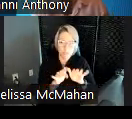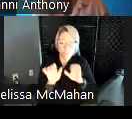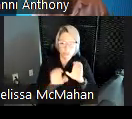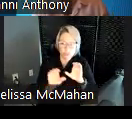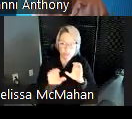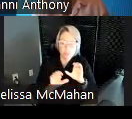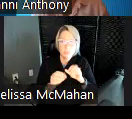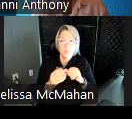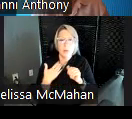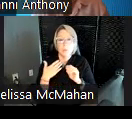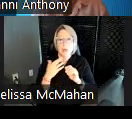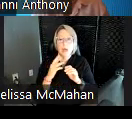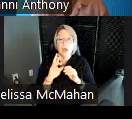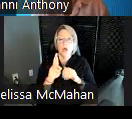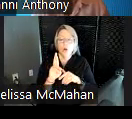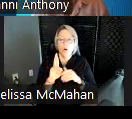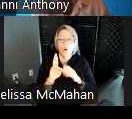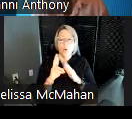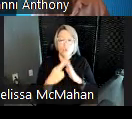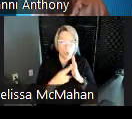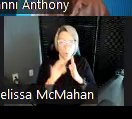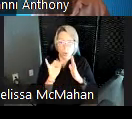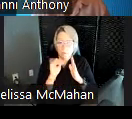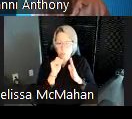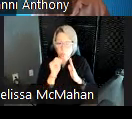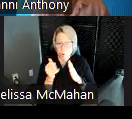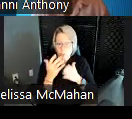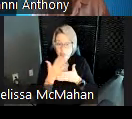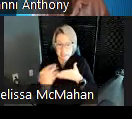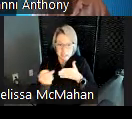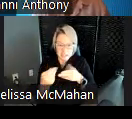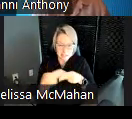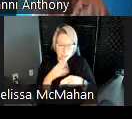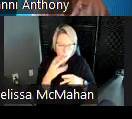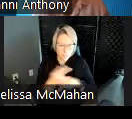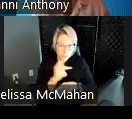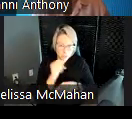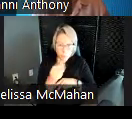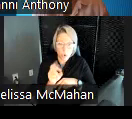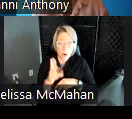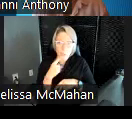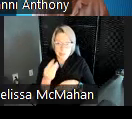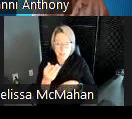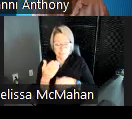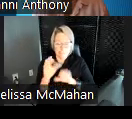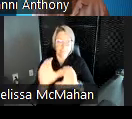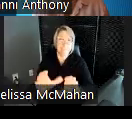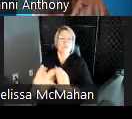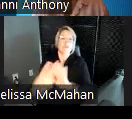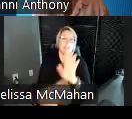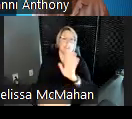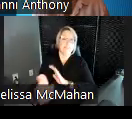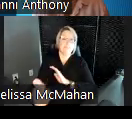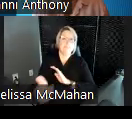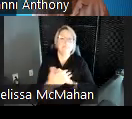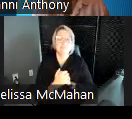my rule is if we don't get through my slides, we'll either figure it out tomorrow or I'm just going to say happy reading. So my goal is for